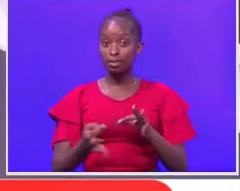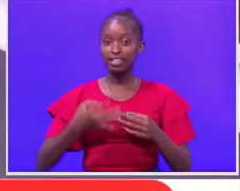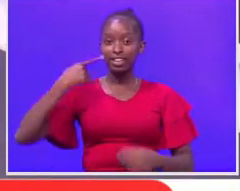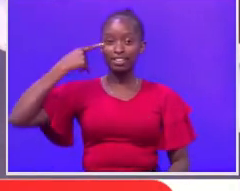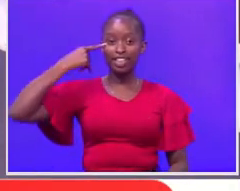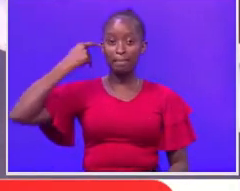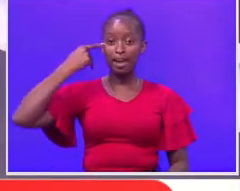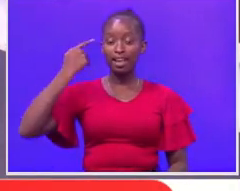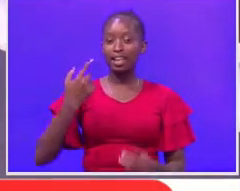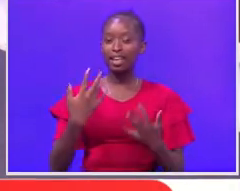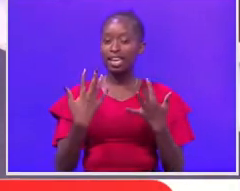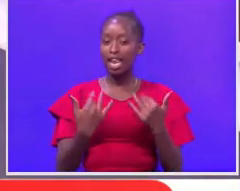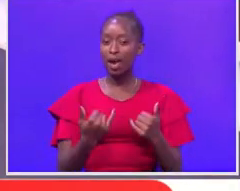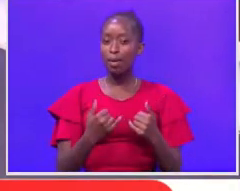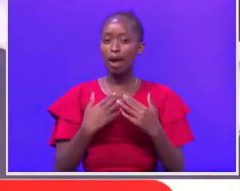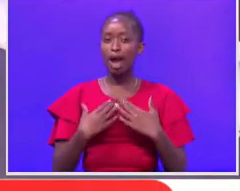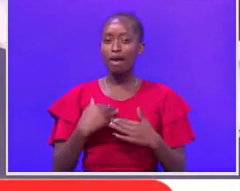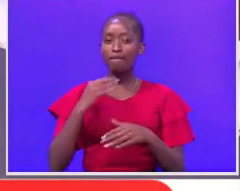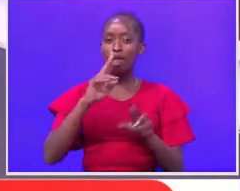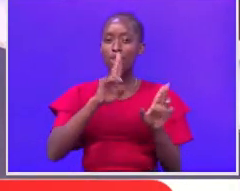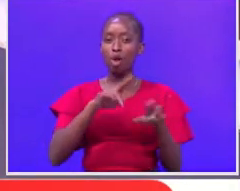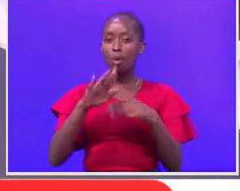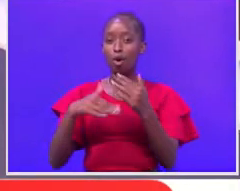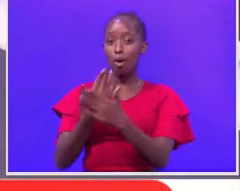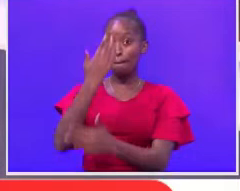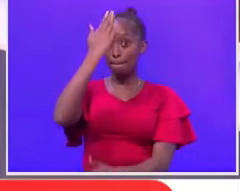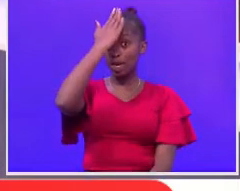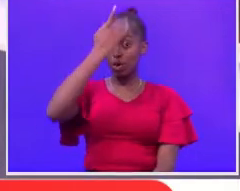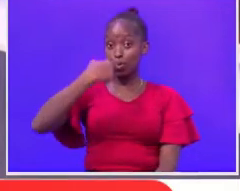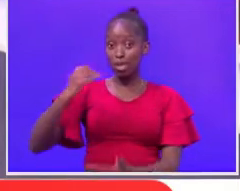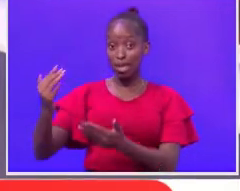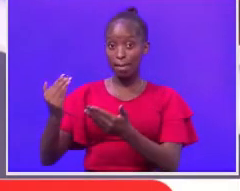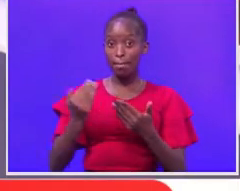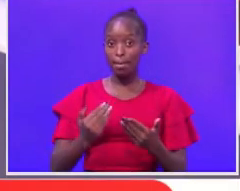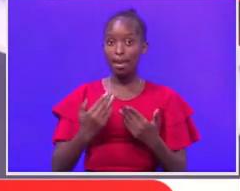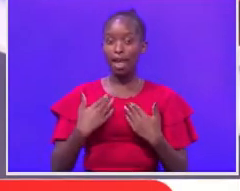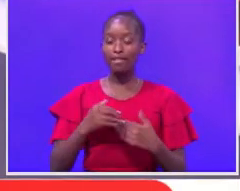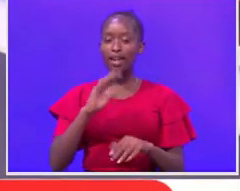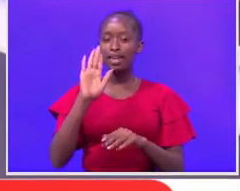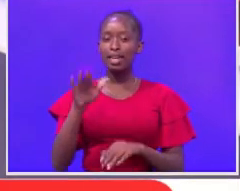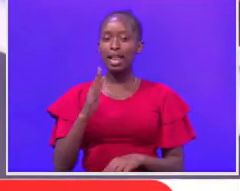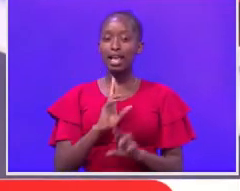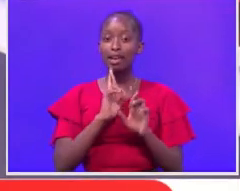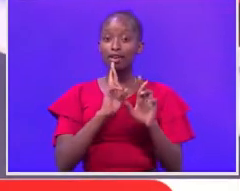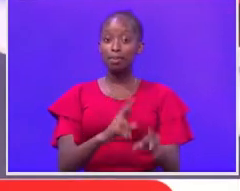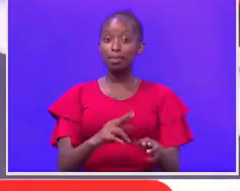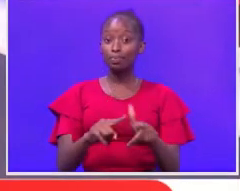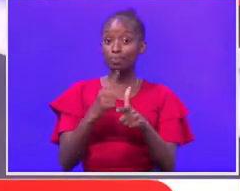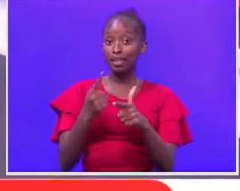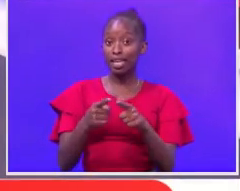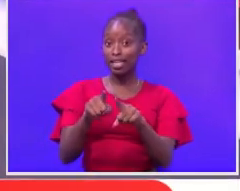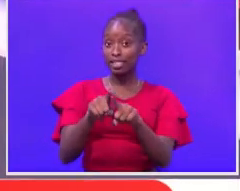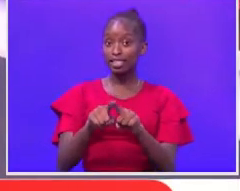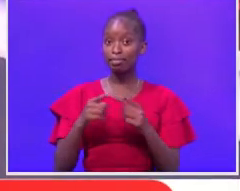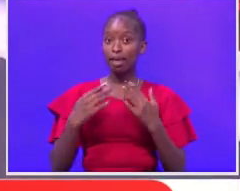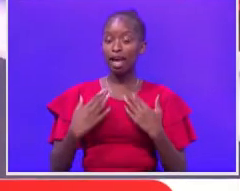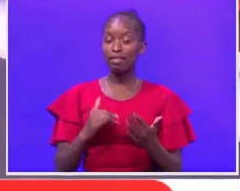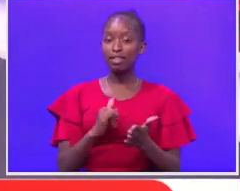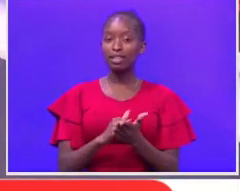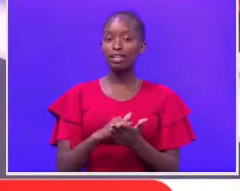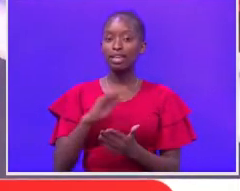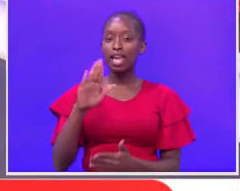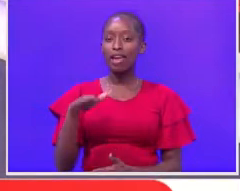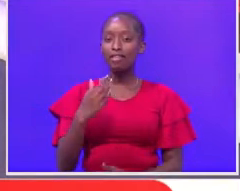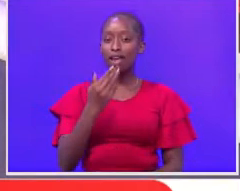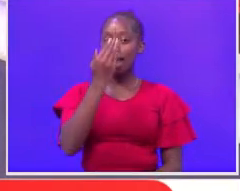tonight. Now, as is the tradition, every Monday, we bring you the Daily Report and the segment every Monday